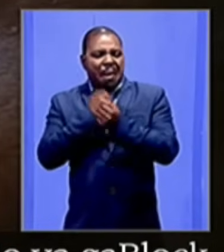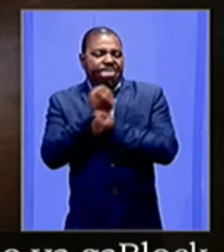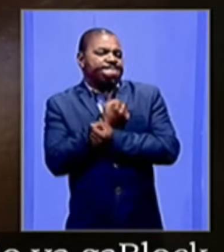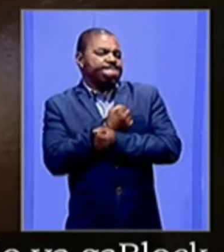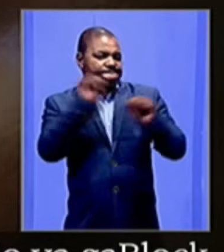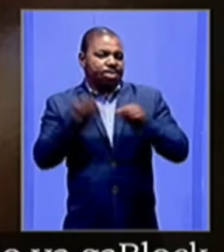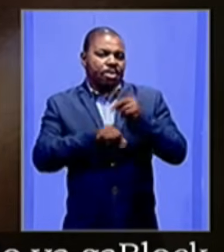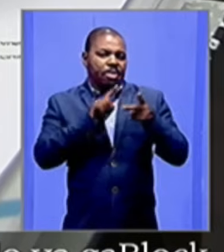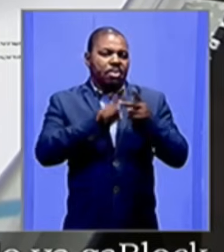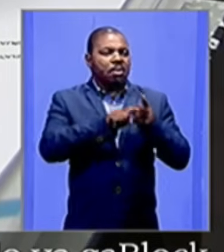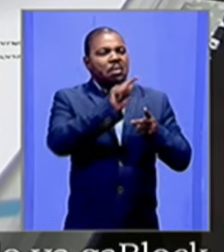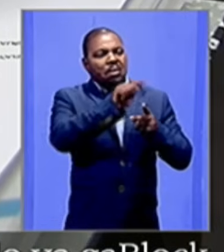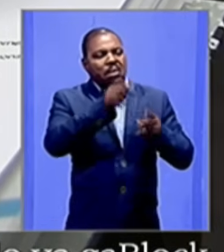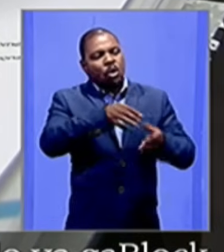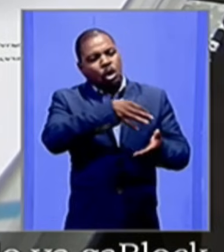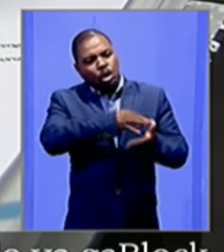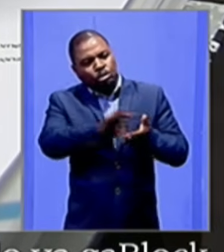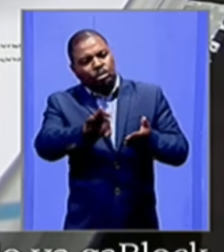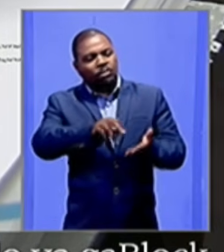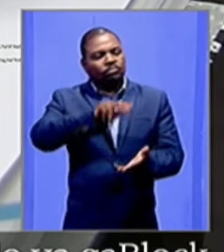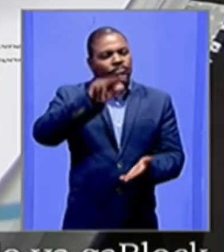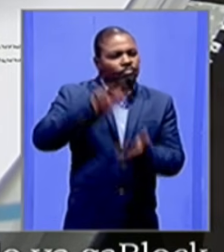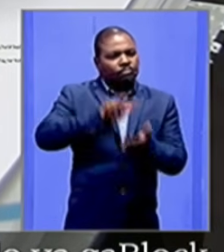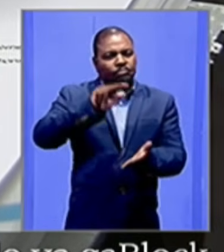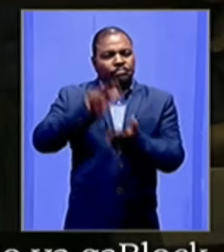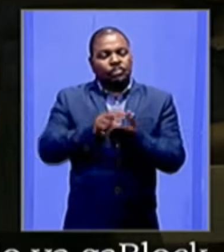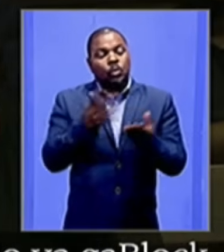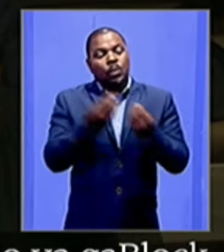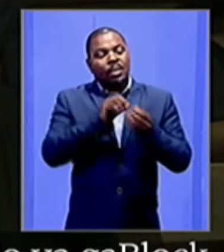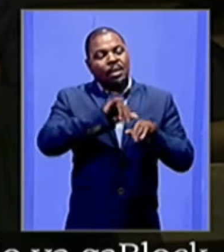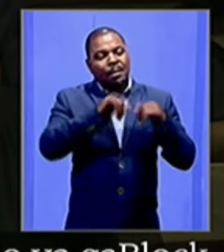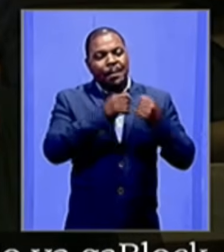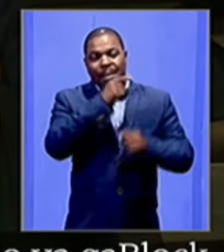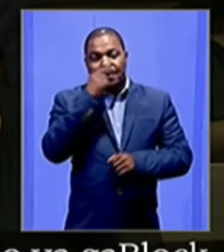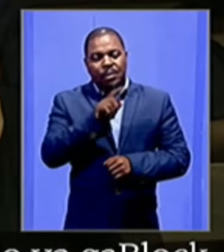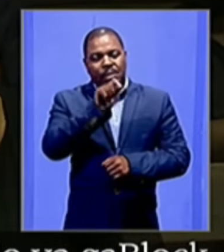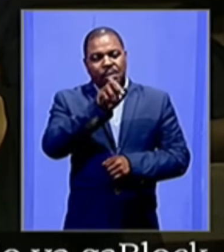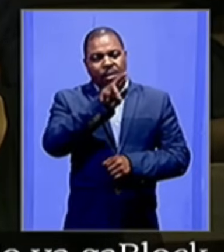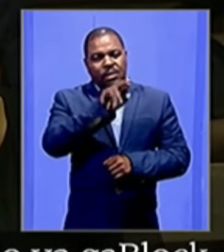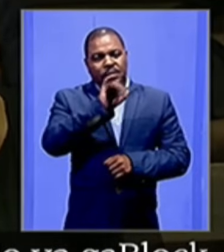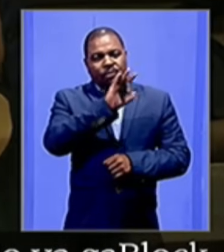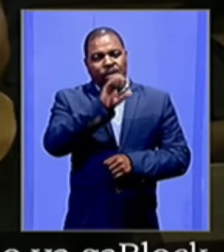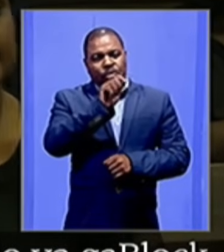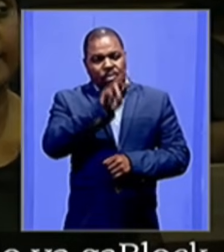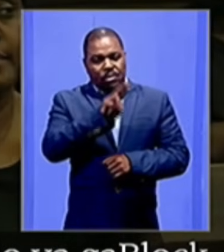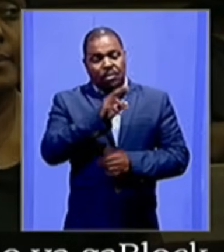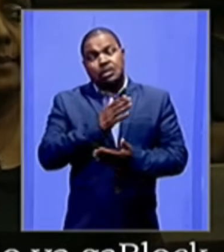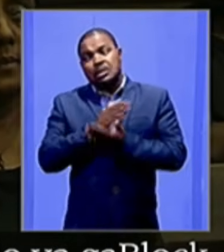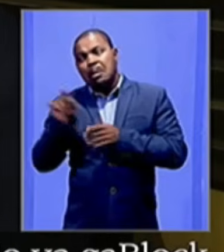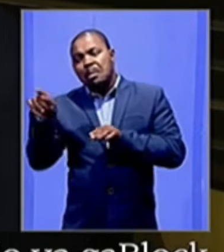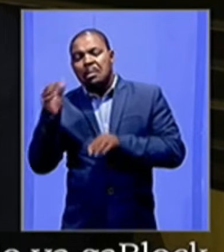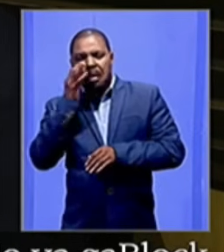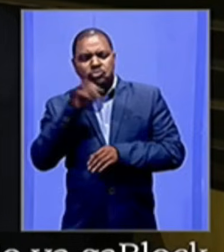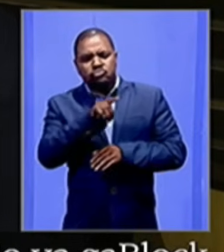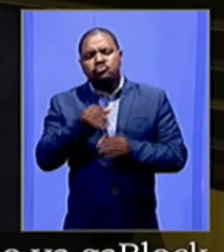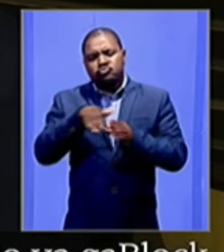tjhaella monwana ditumellano tsa dikontraka le khamphani ya Trifecta. Le ha ba bang ba baahi ba amohetse ho lokollwa ha hae, ba